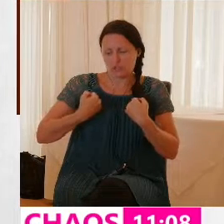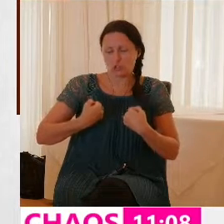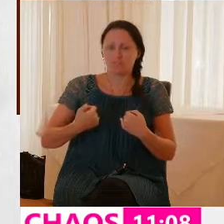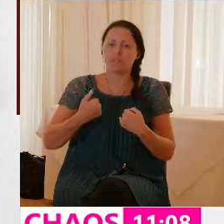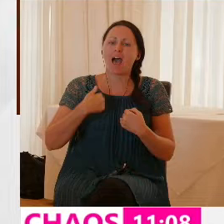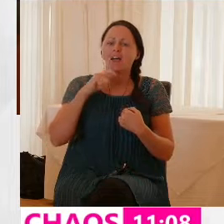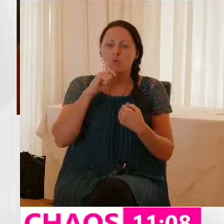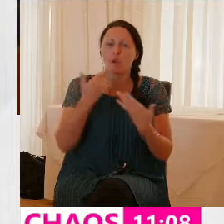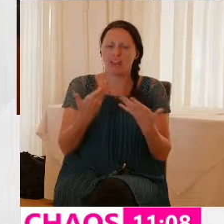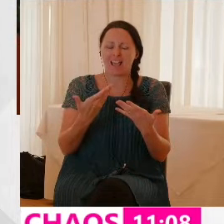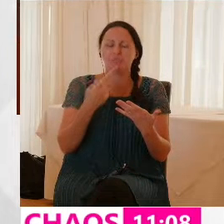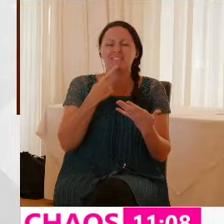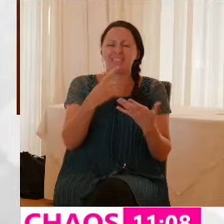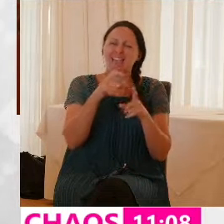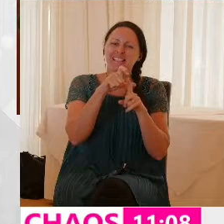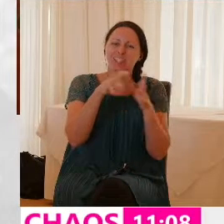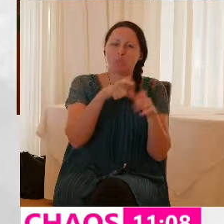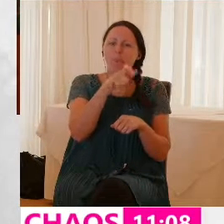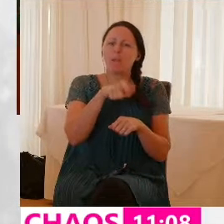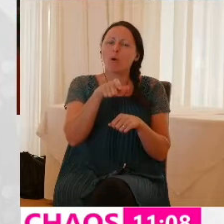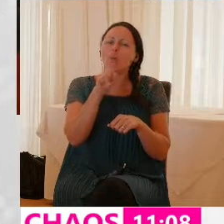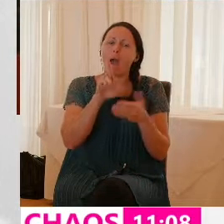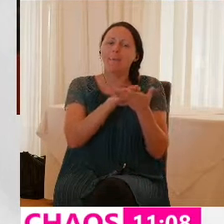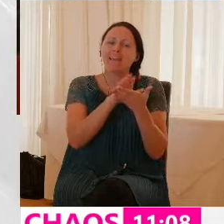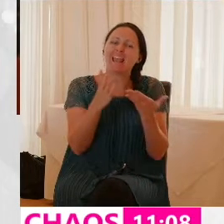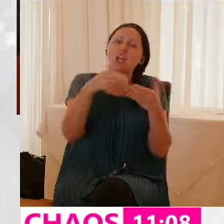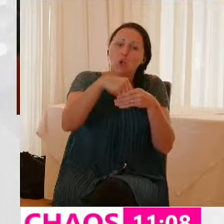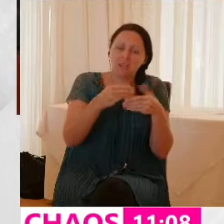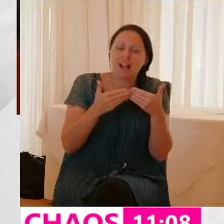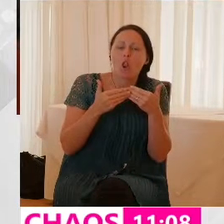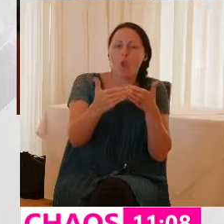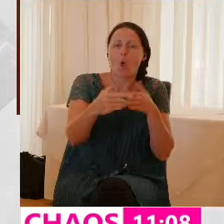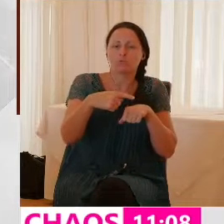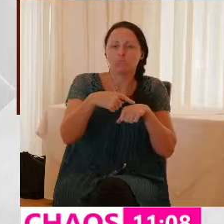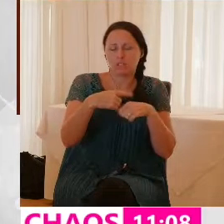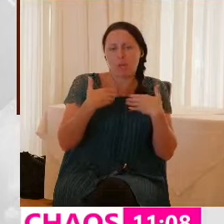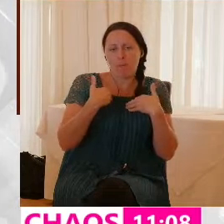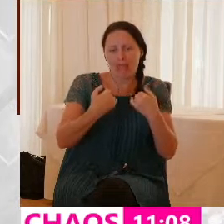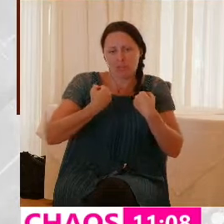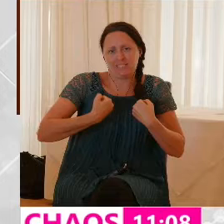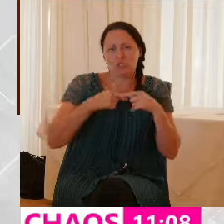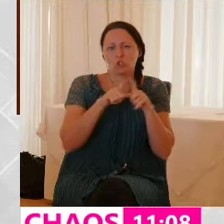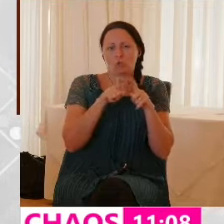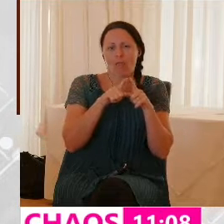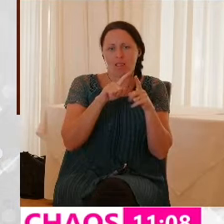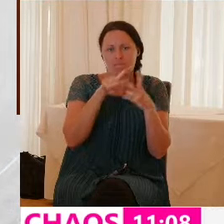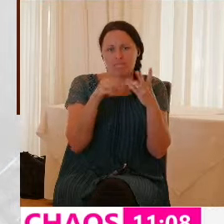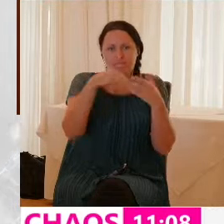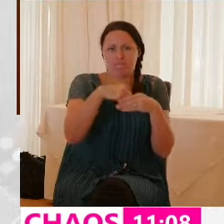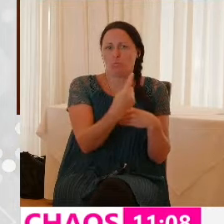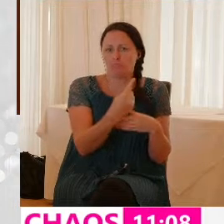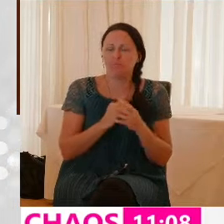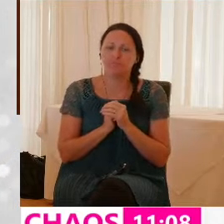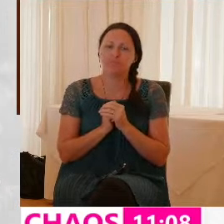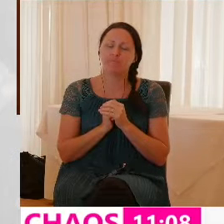disabled people, but it includes the people with long-term health conditions as well. There are lots of factors